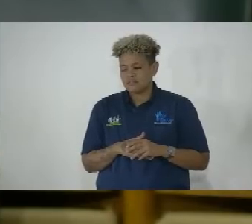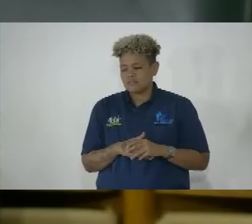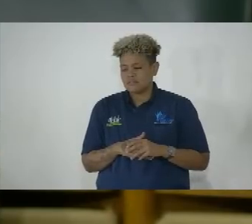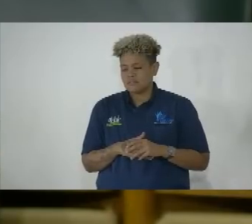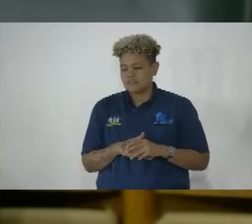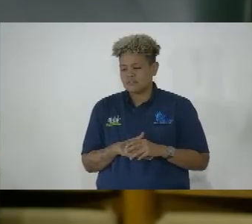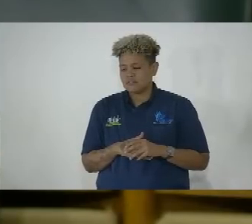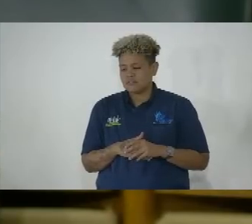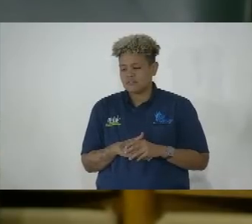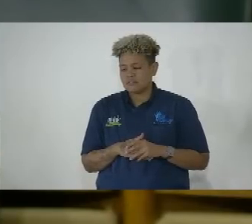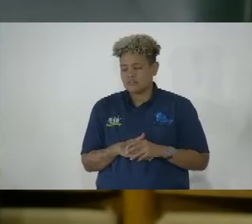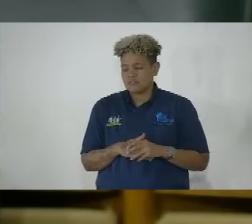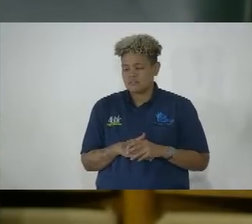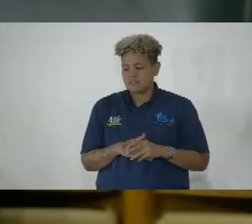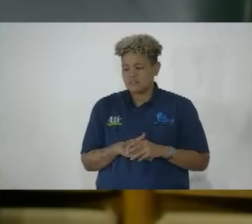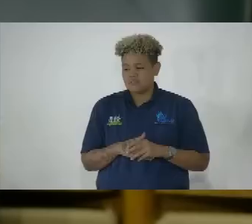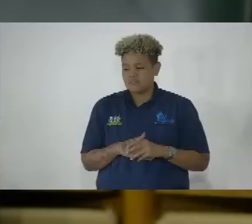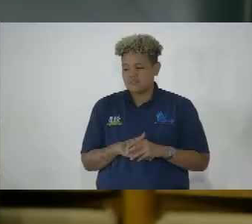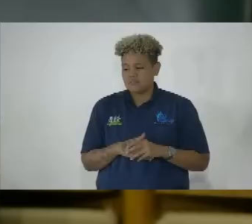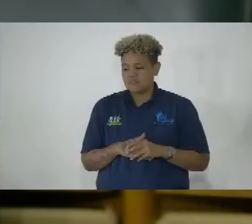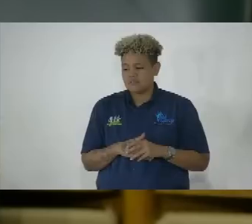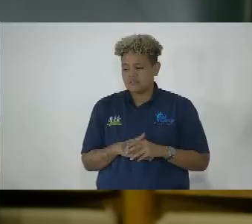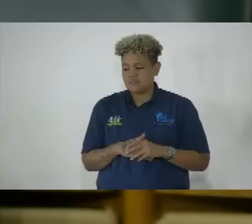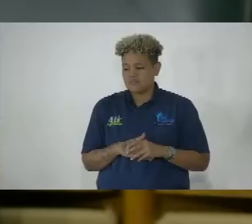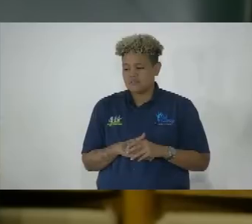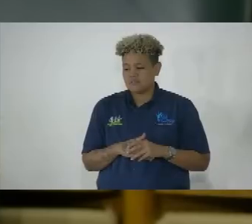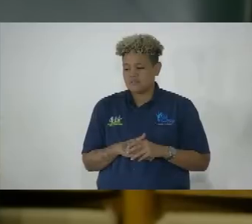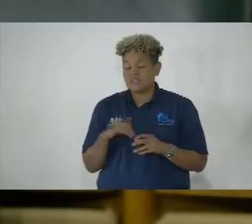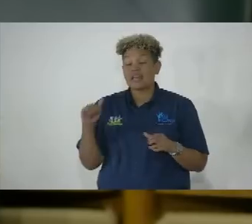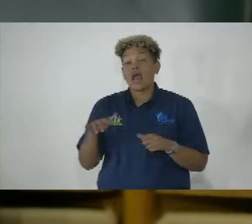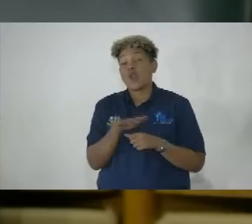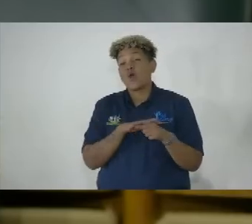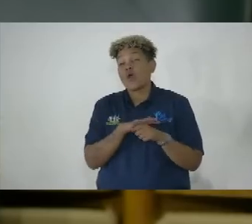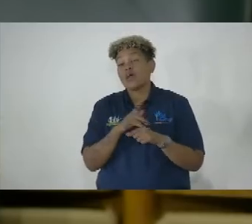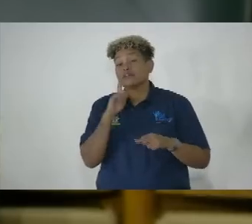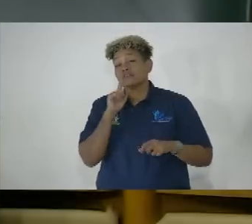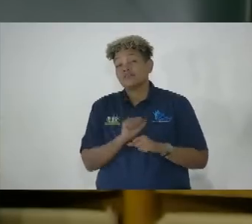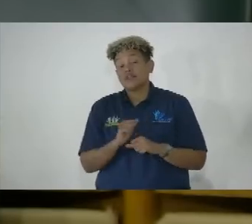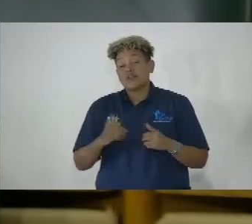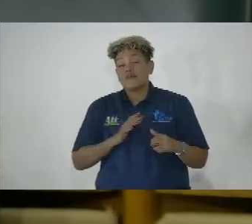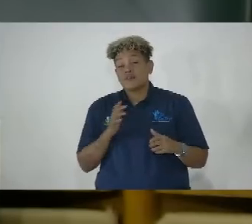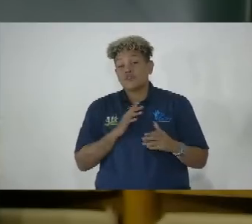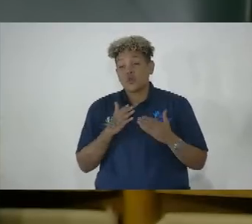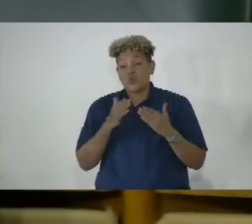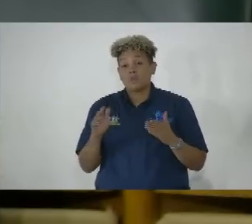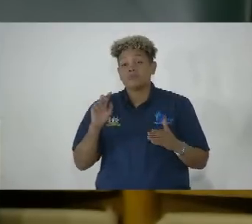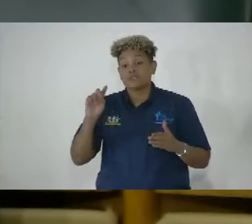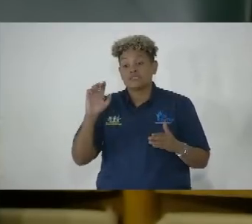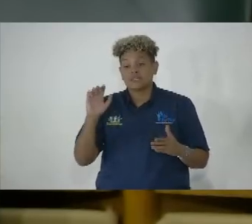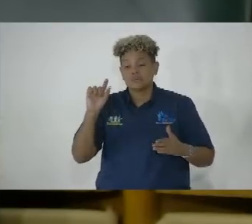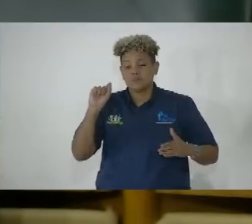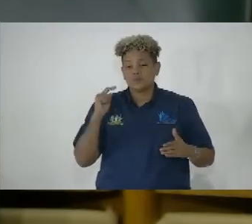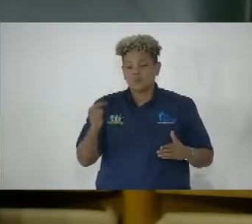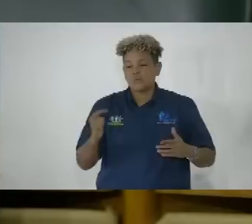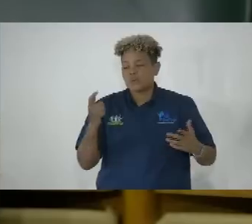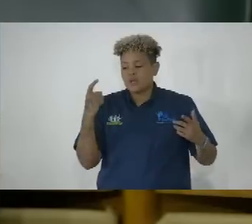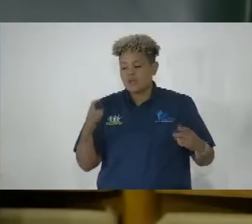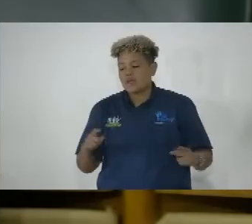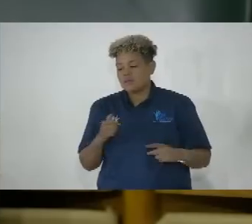location, of course, was officially opened in December 2021,